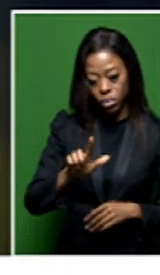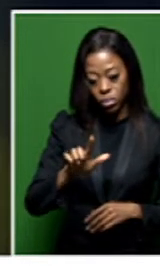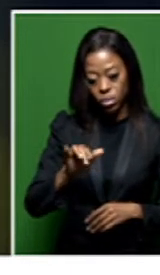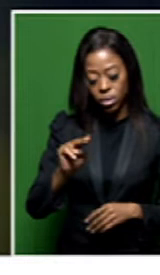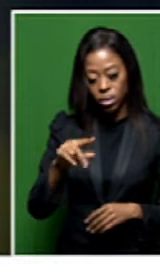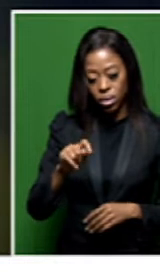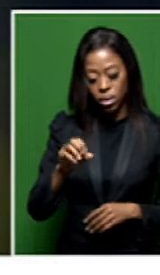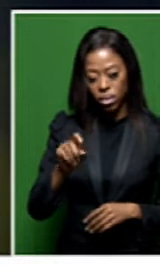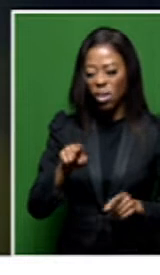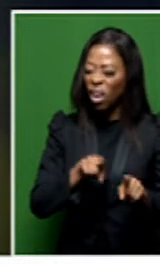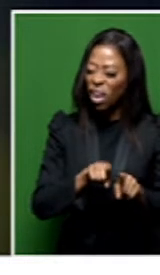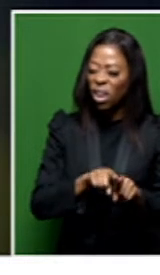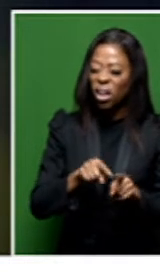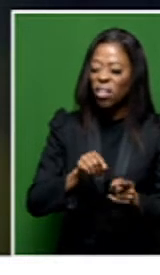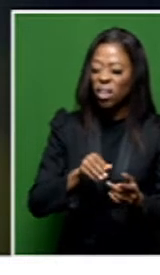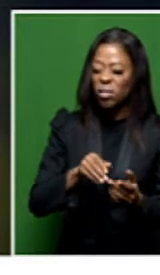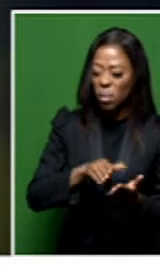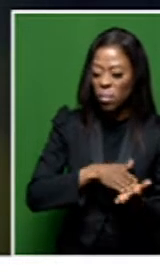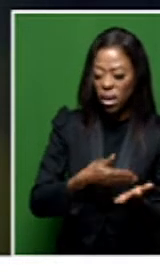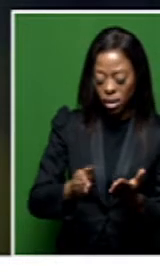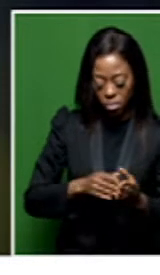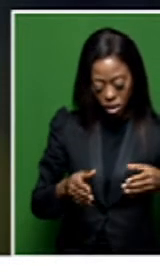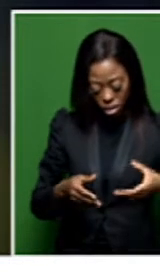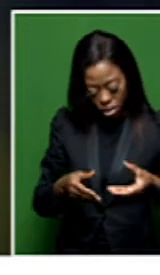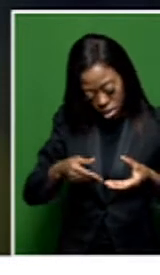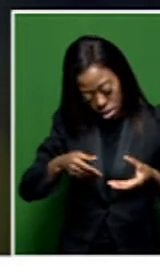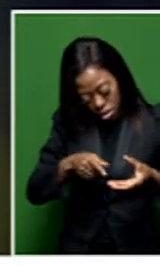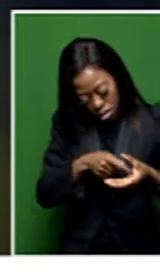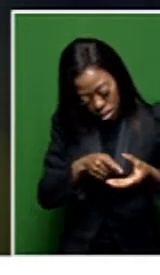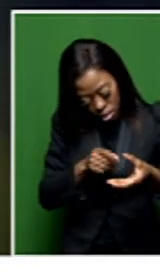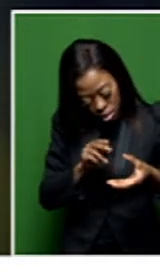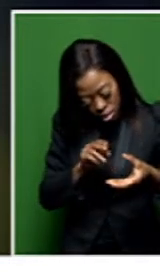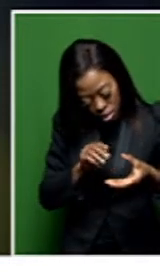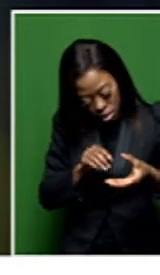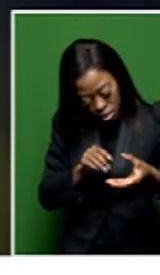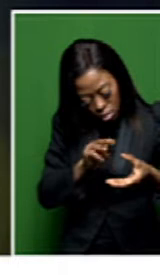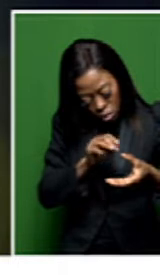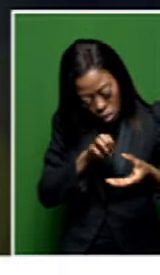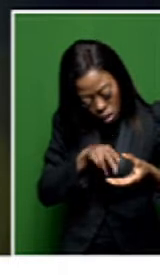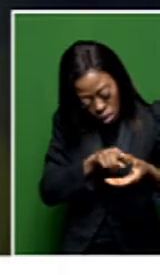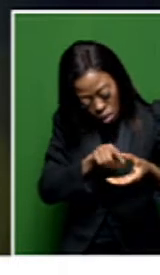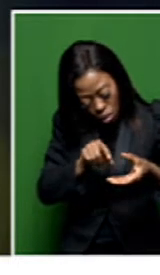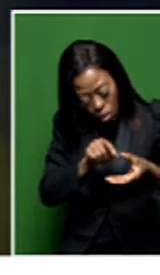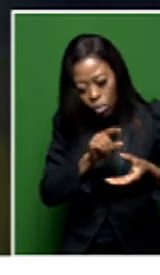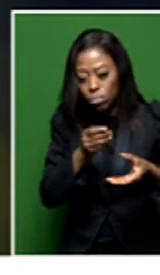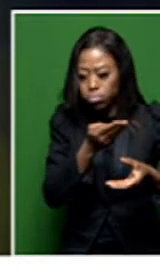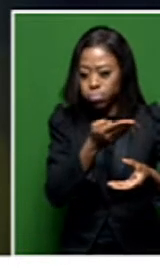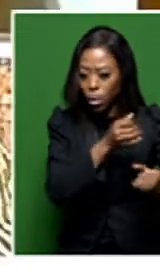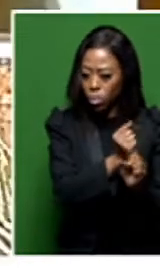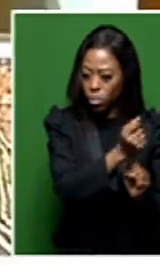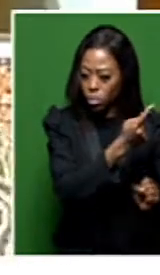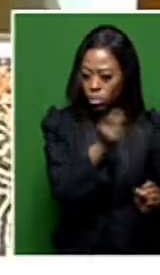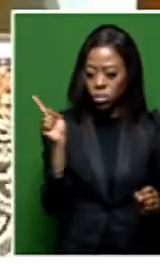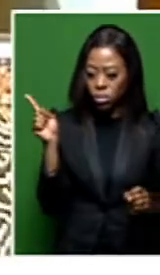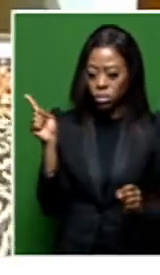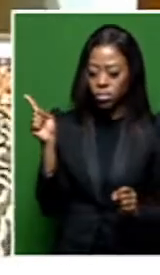like a pastry, got a pastry around it. So it's the butternut with morojos and cranberries and nuts